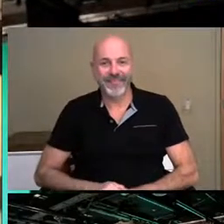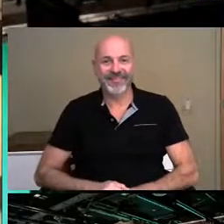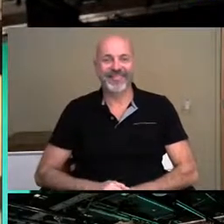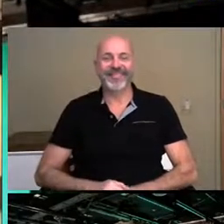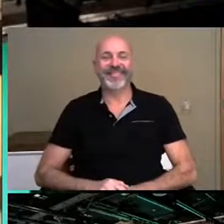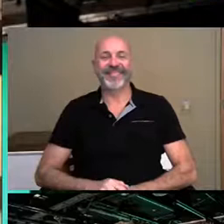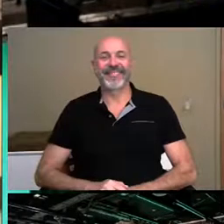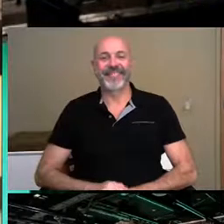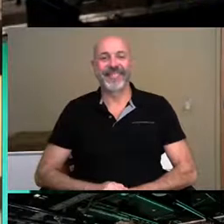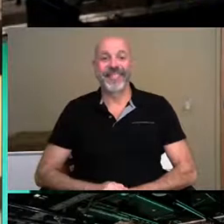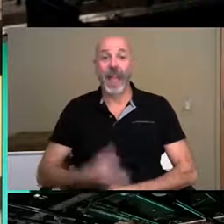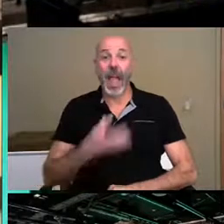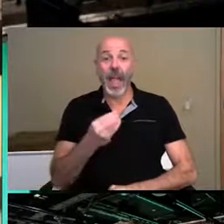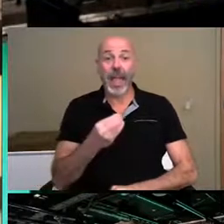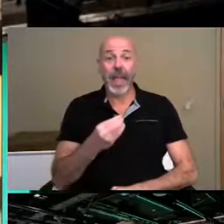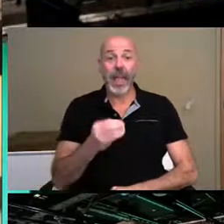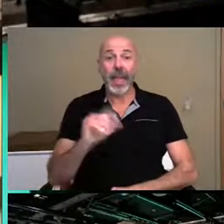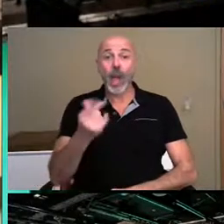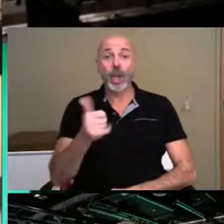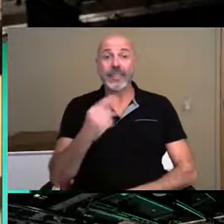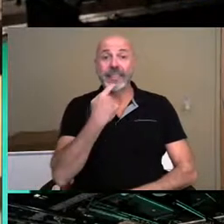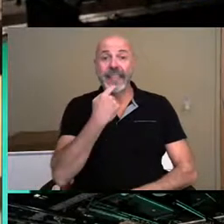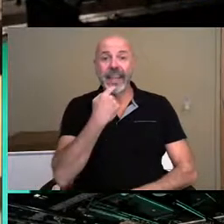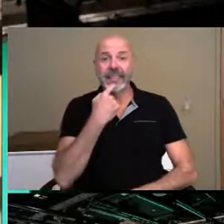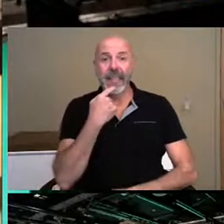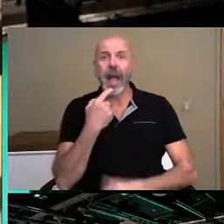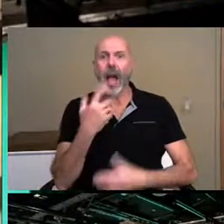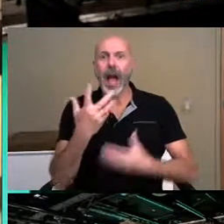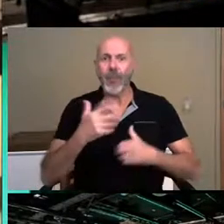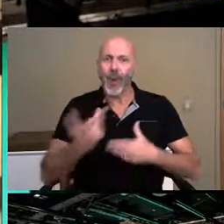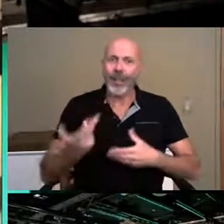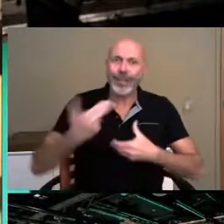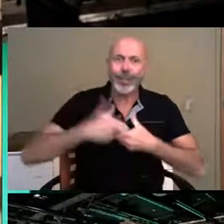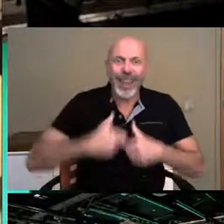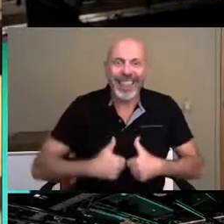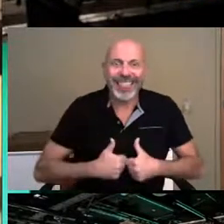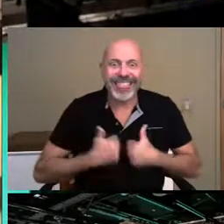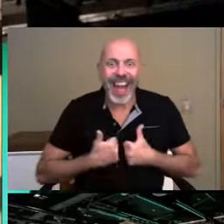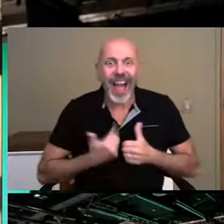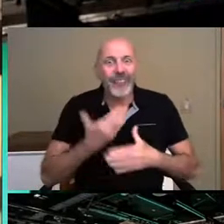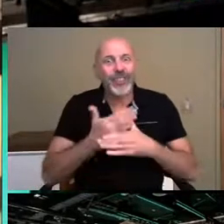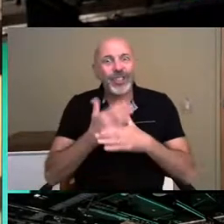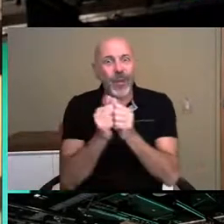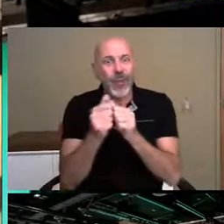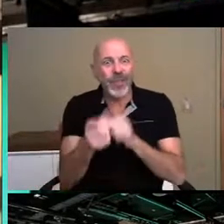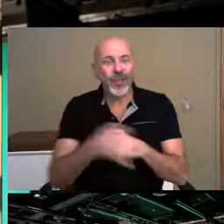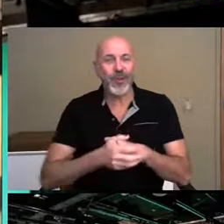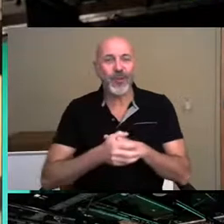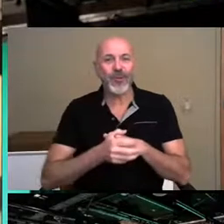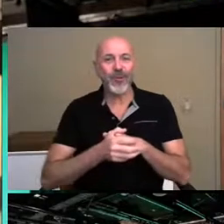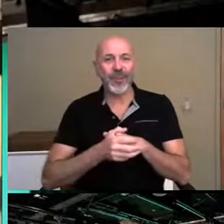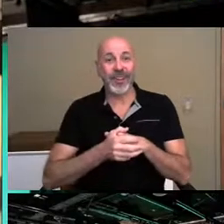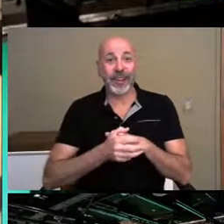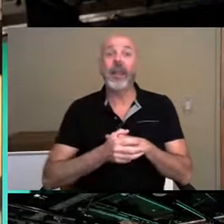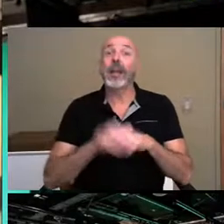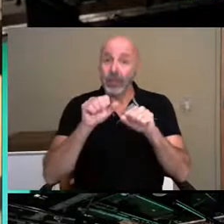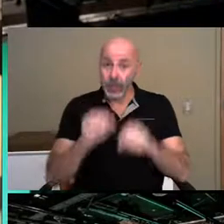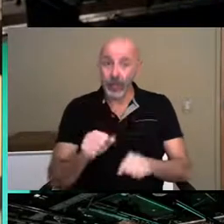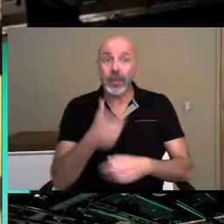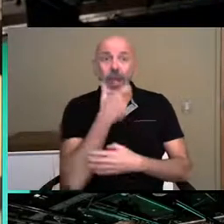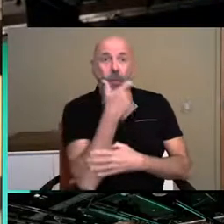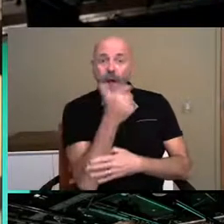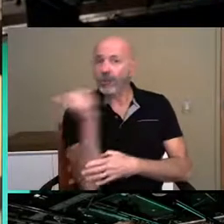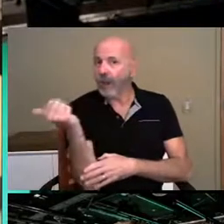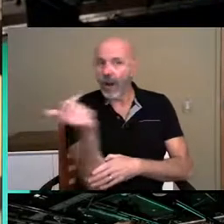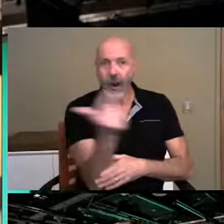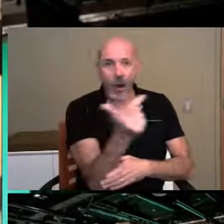me. And Augustine says, I want to join live share with you. You can watch all of